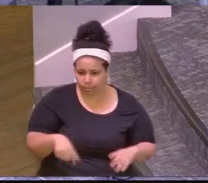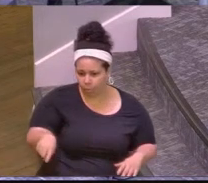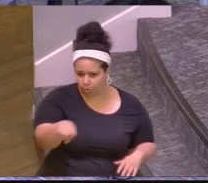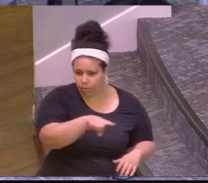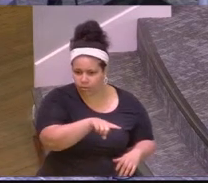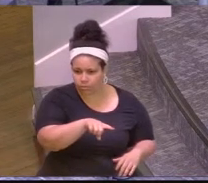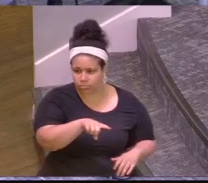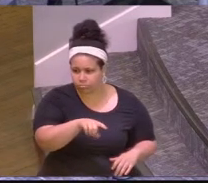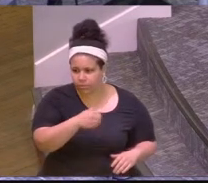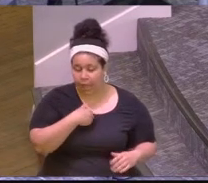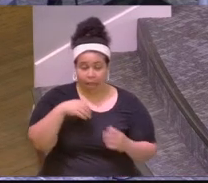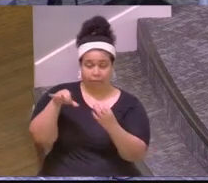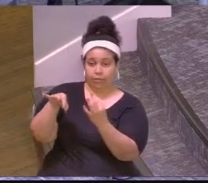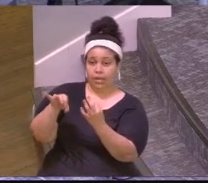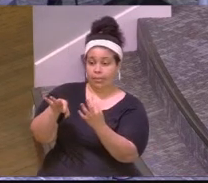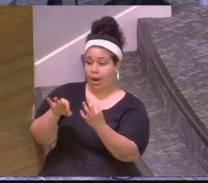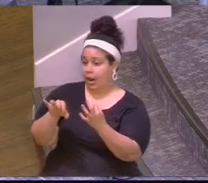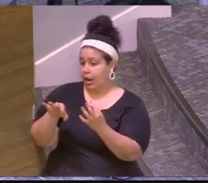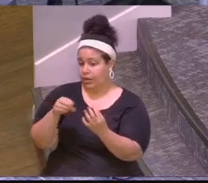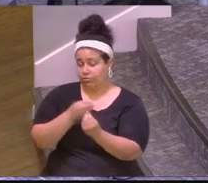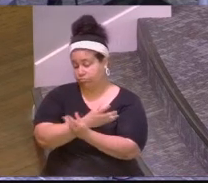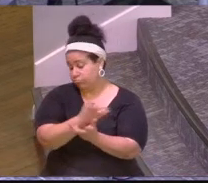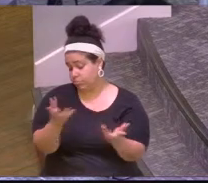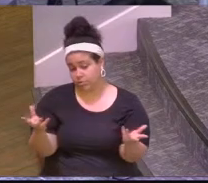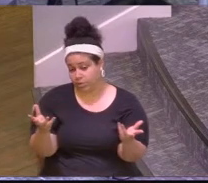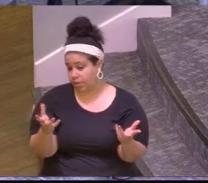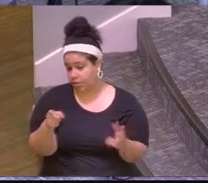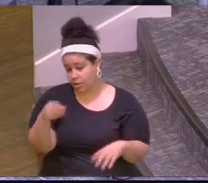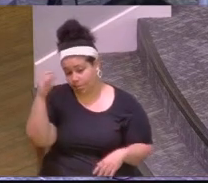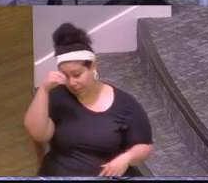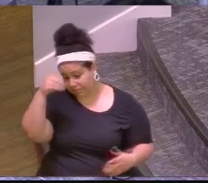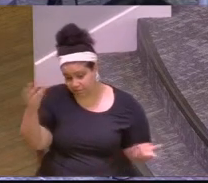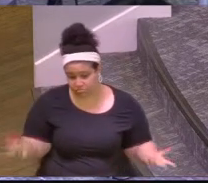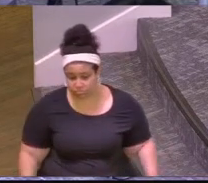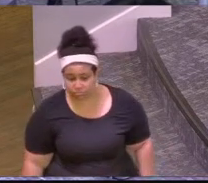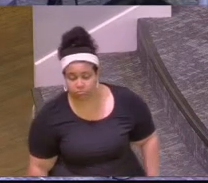give input or share what they would like to hear feedback about.